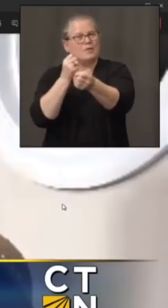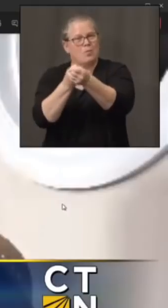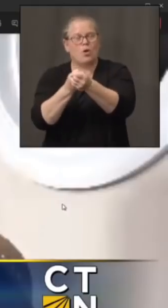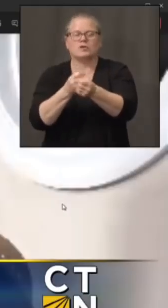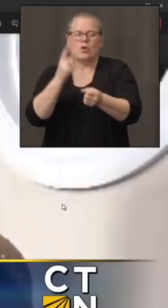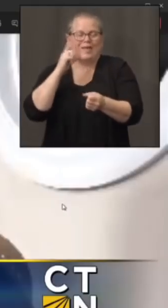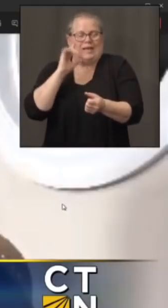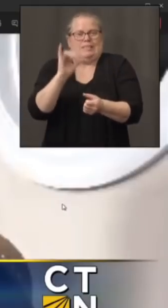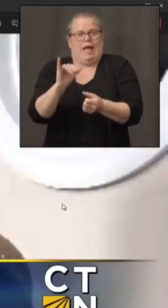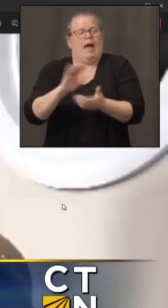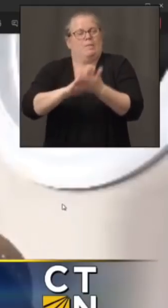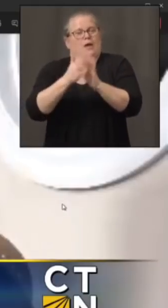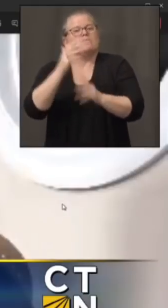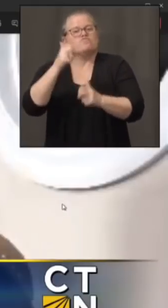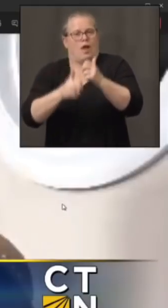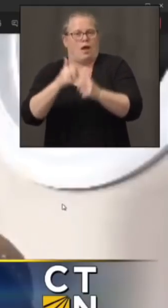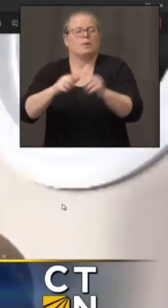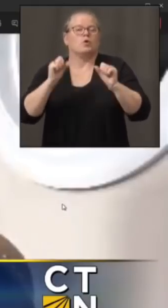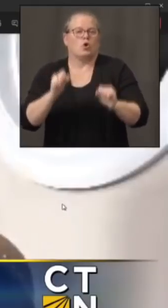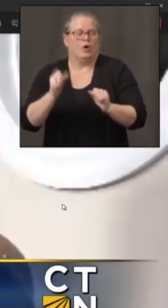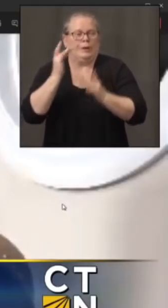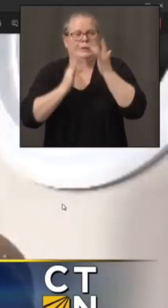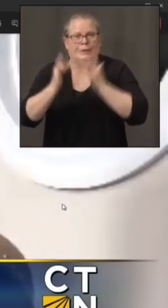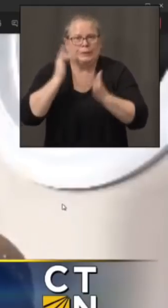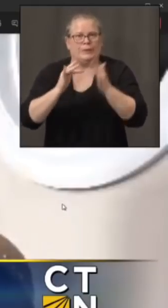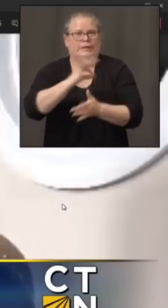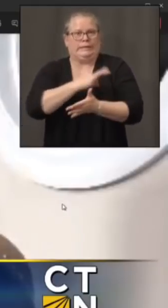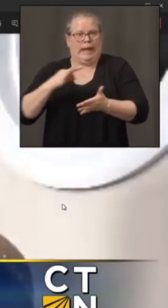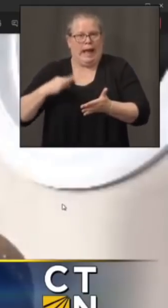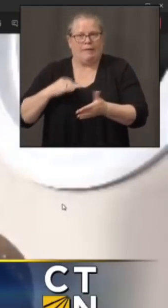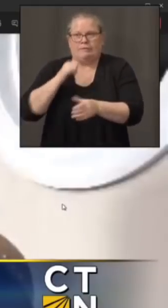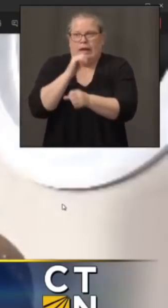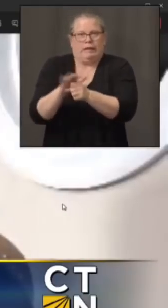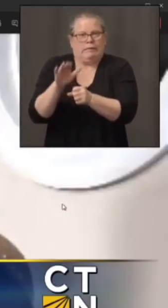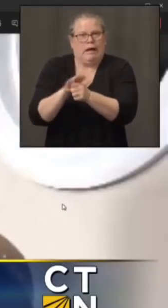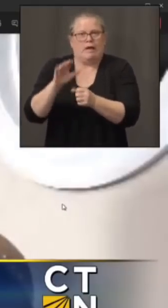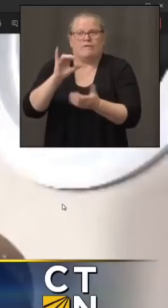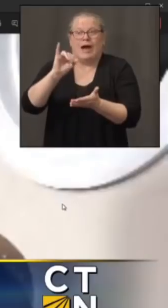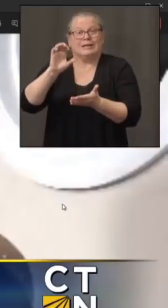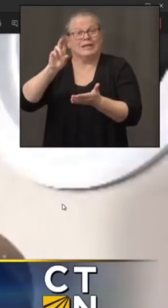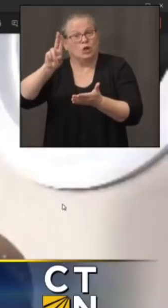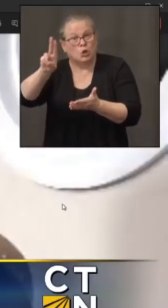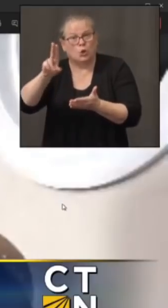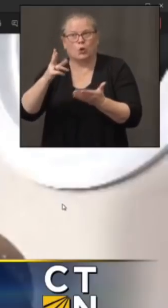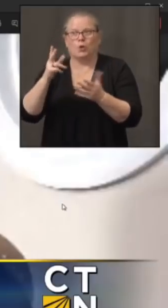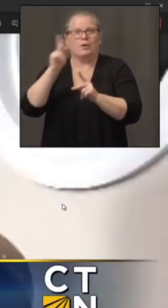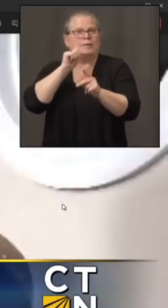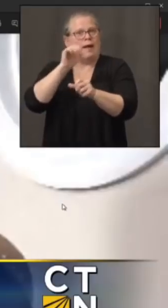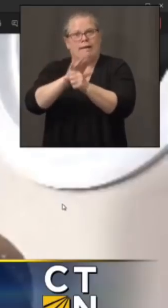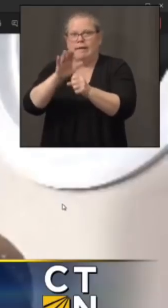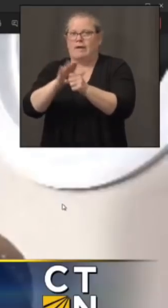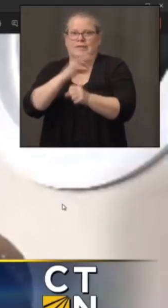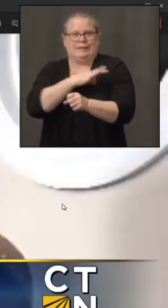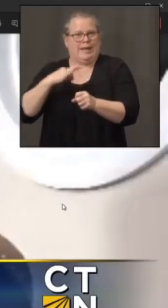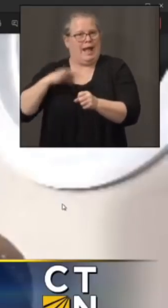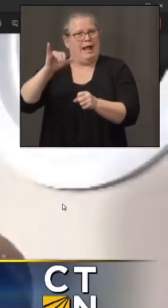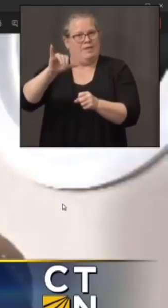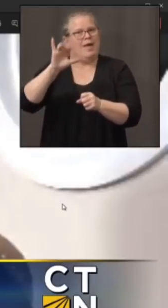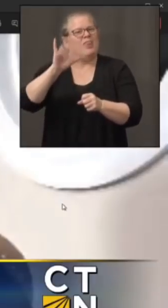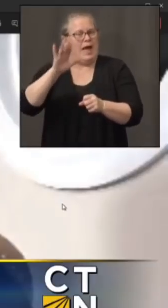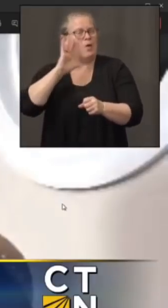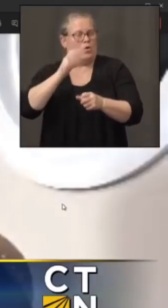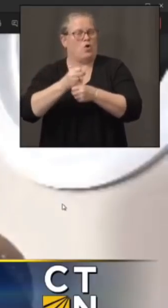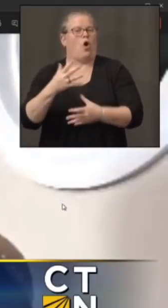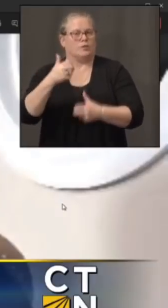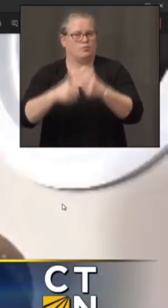is having enough qualified personnel to staff things like ICUs, even if we're able to create the surge capacity, the physical infrastructure.